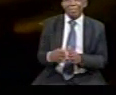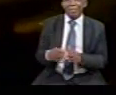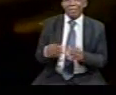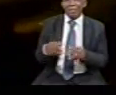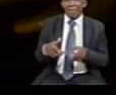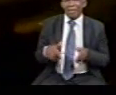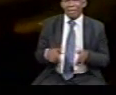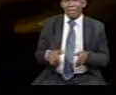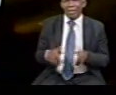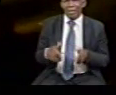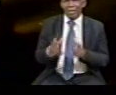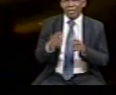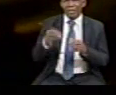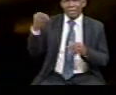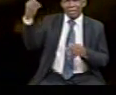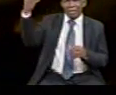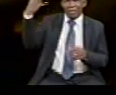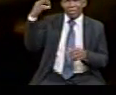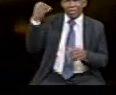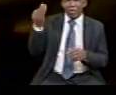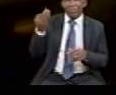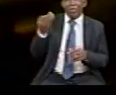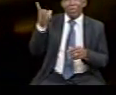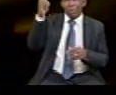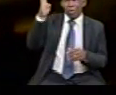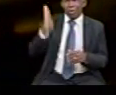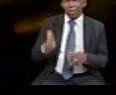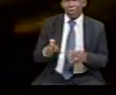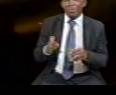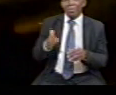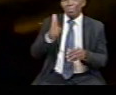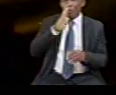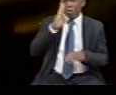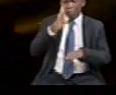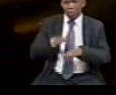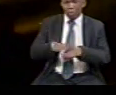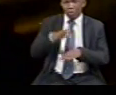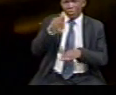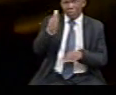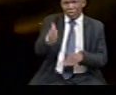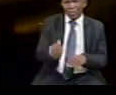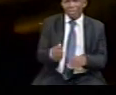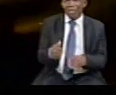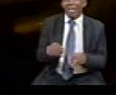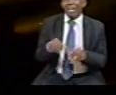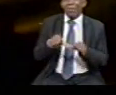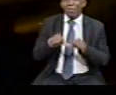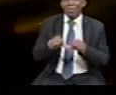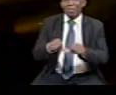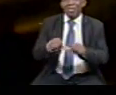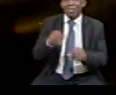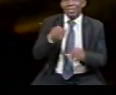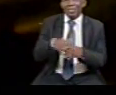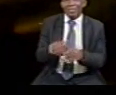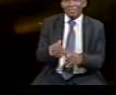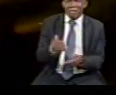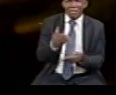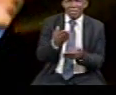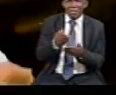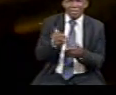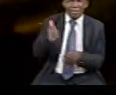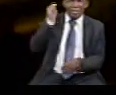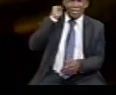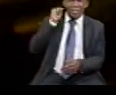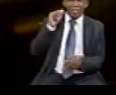of the grace of God. Every time you should plead the grace of God upon yourself. And you should be constant in resisting temptation. Many people today